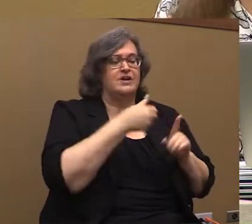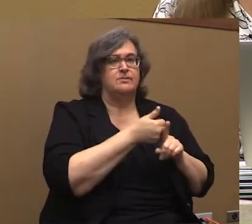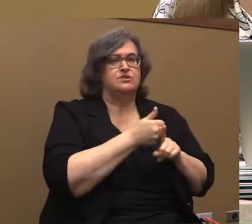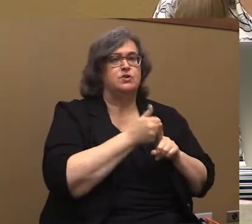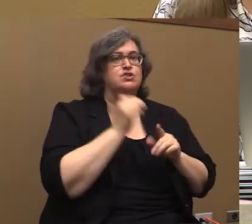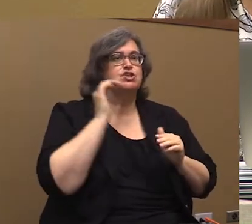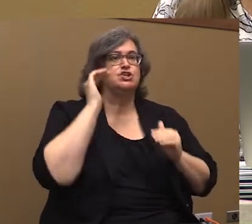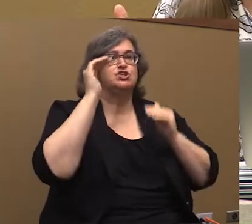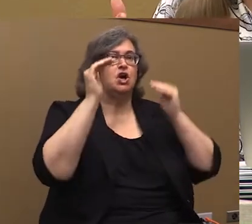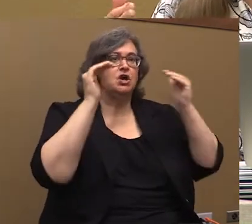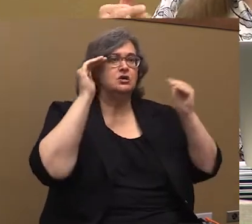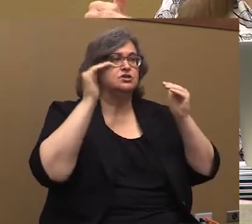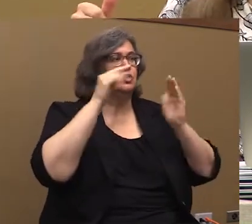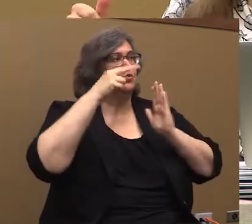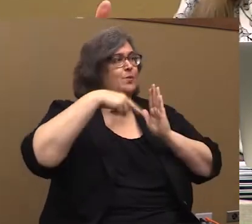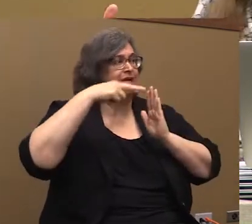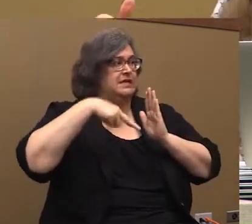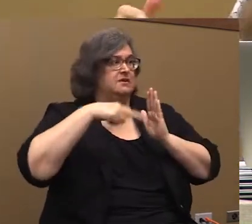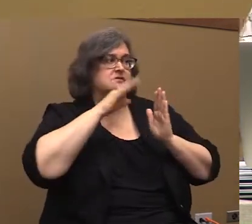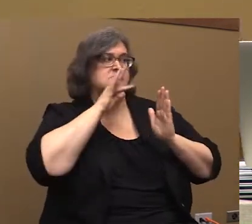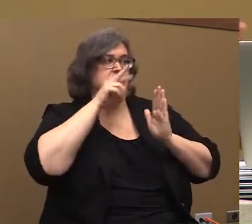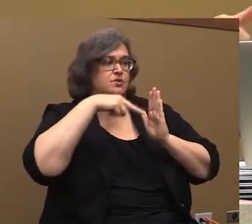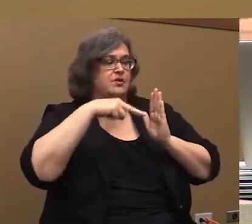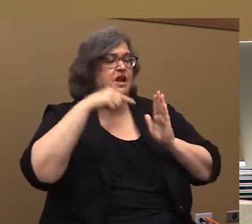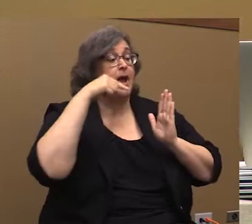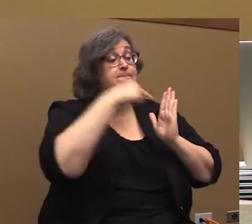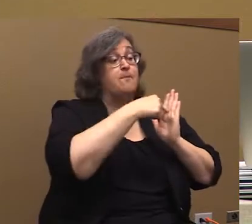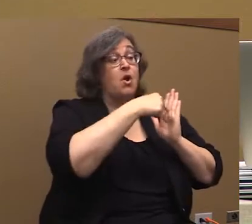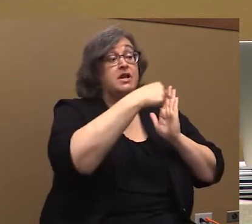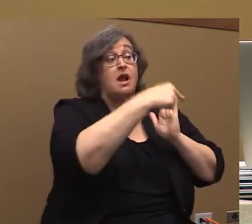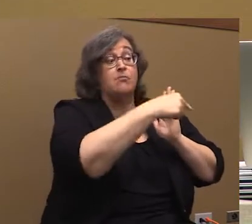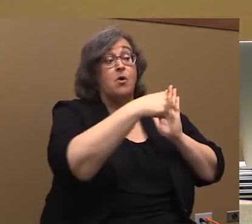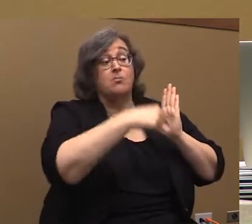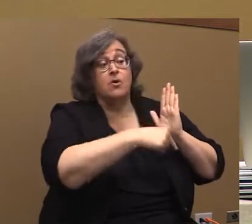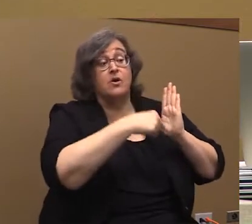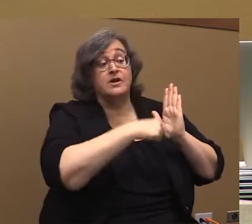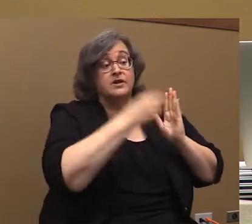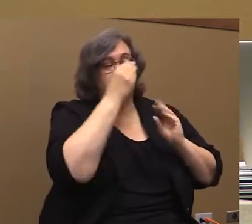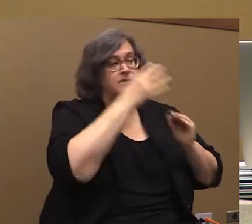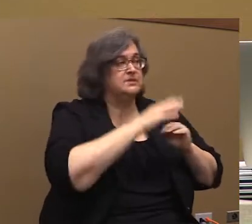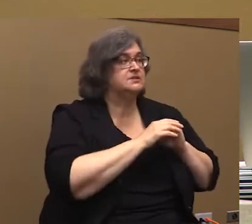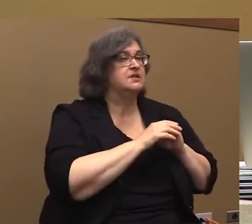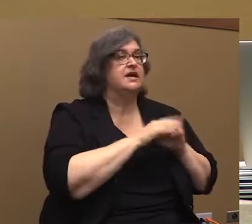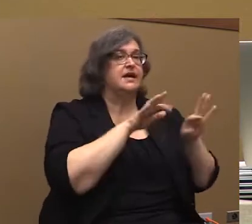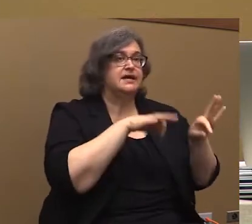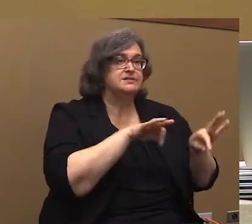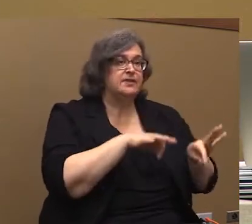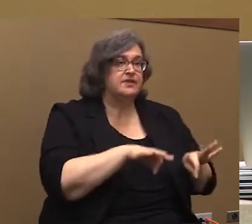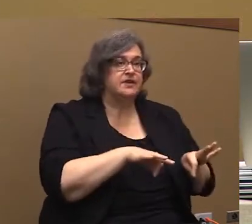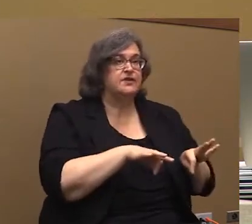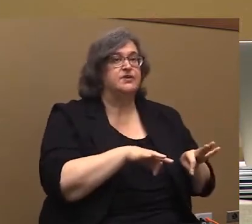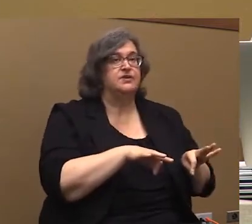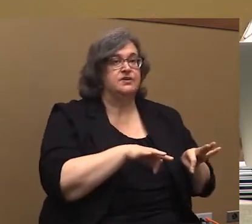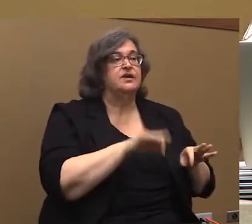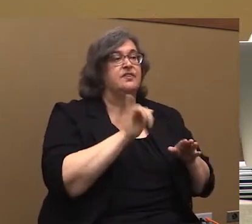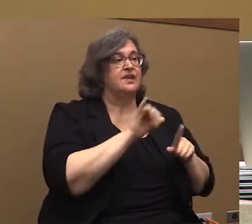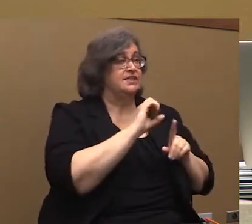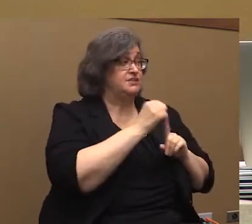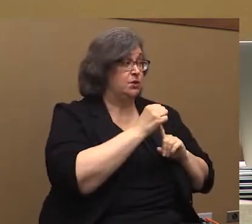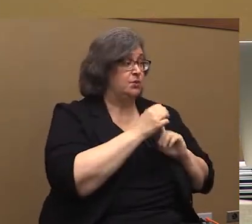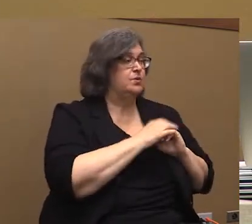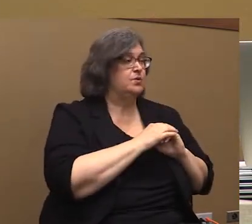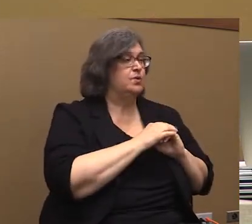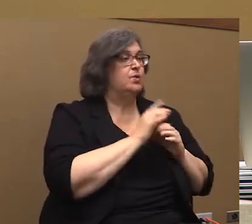reading the book themselves. There's an adult intervening in there and pointing out that information